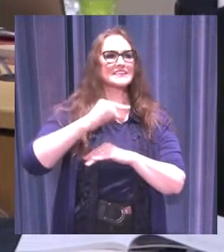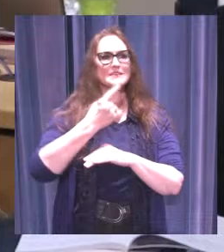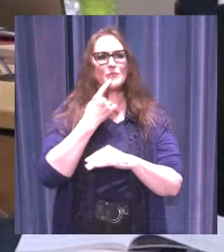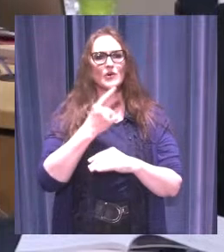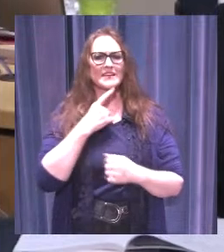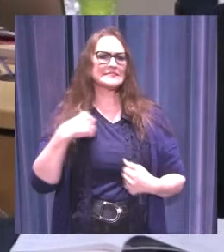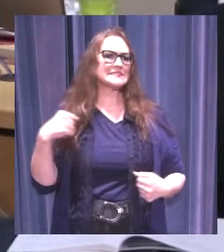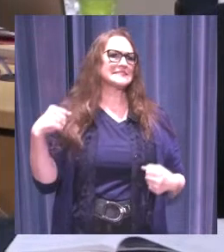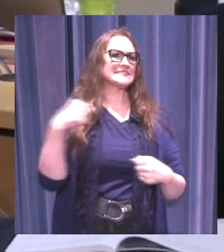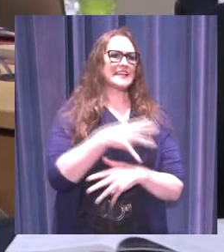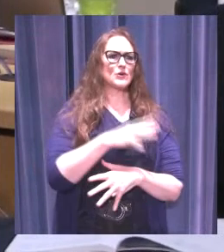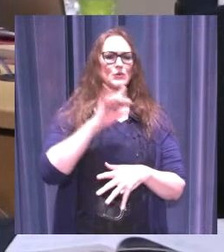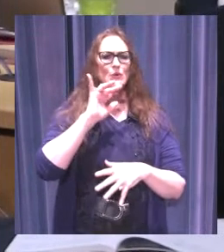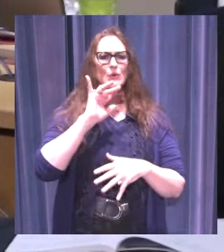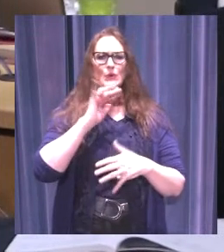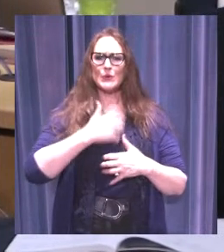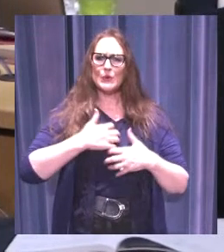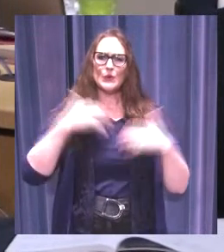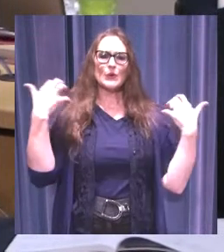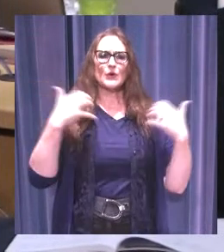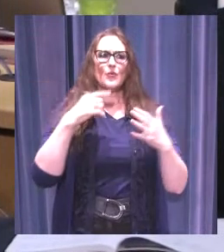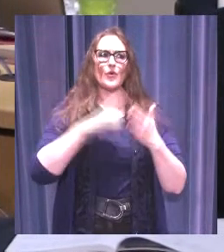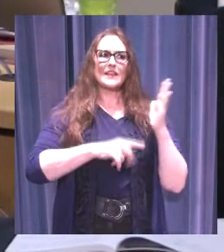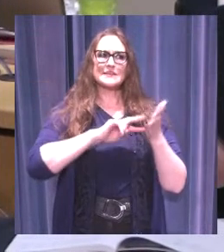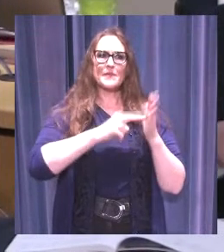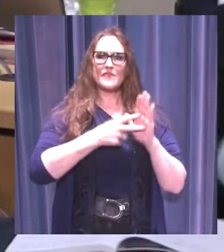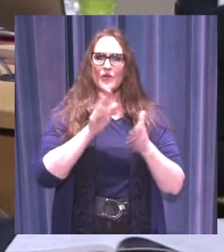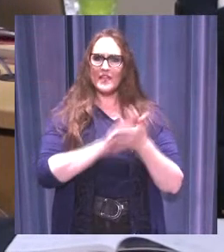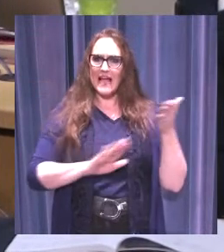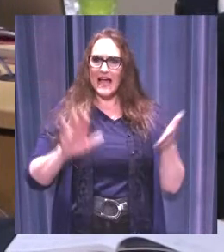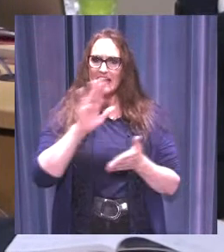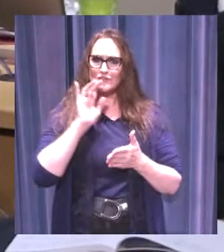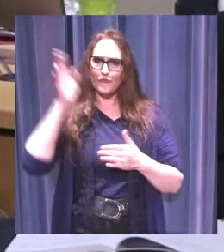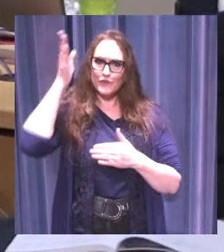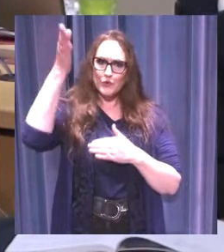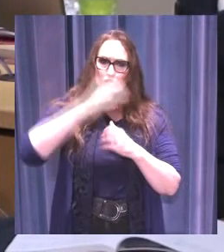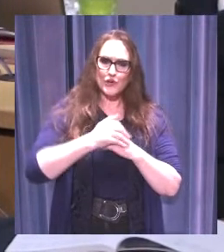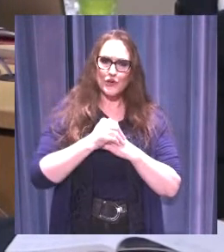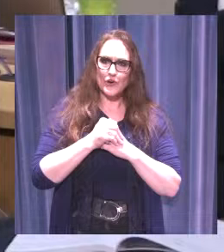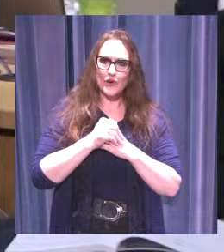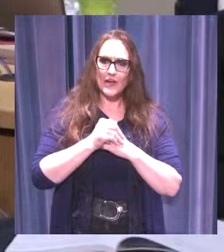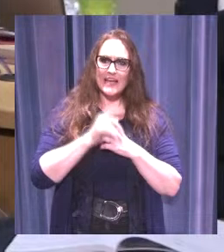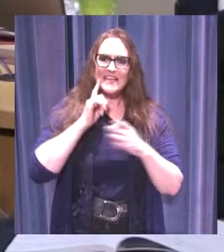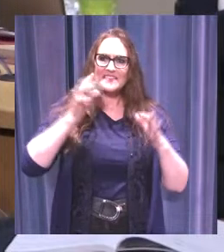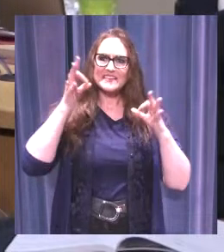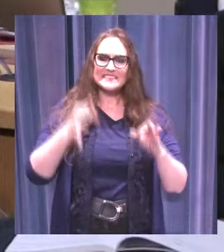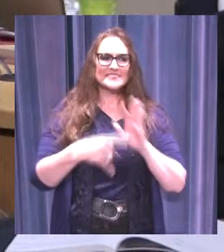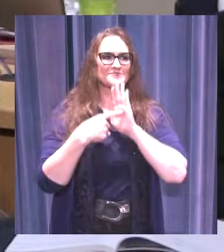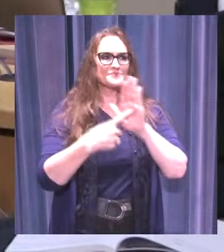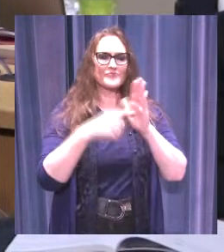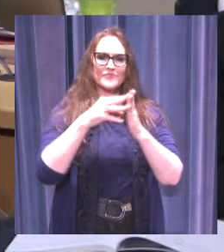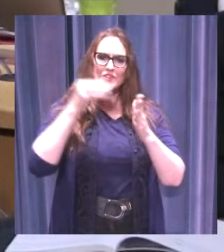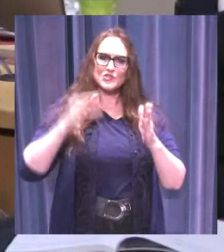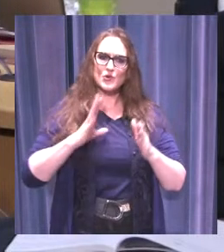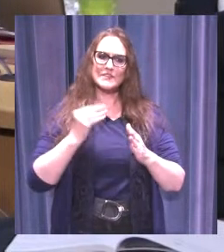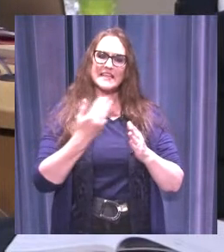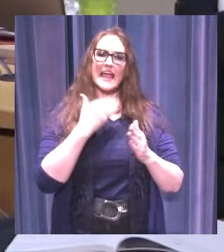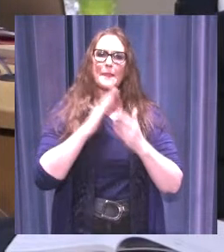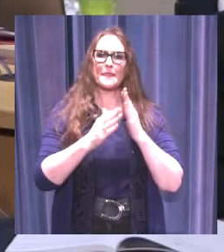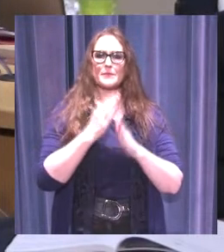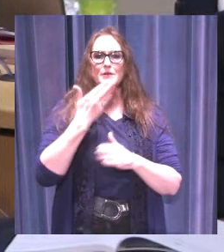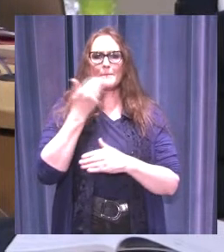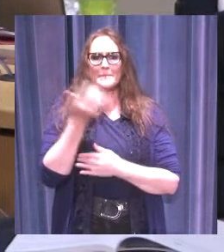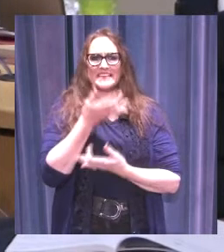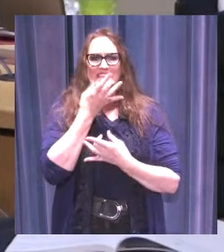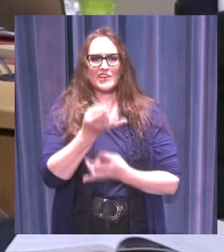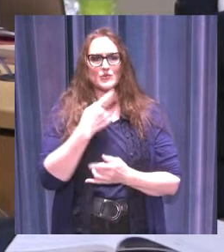scared with what this means for our college's future. The decision demonstrates that our students and our community best